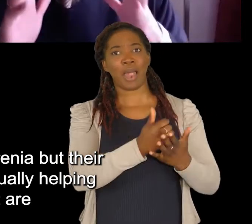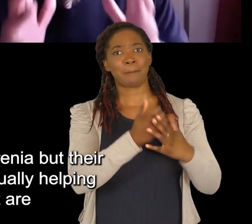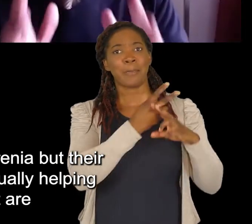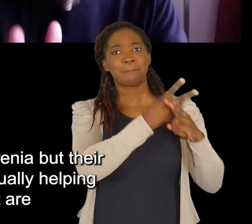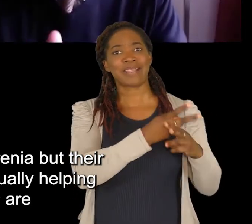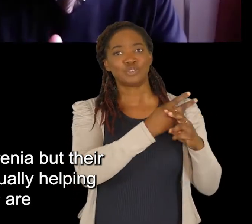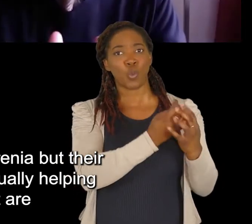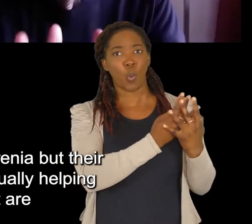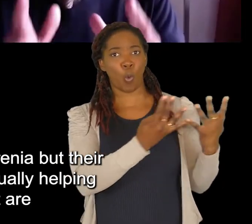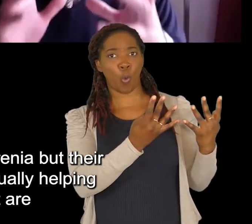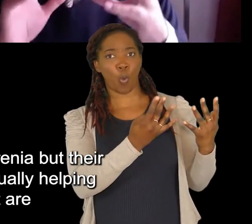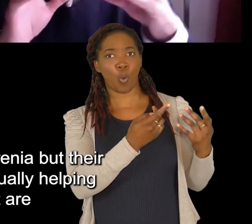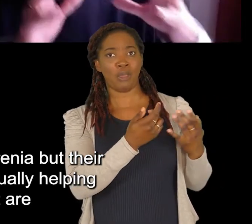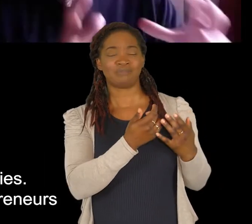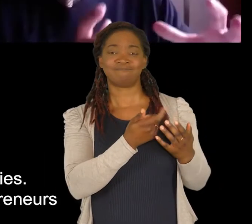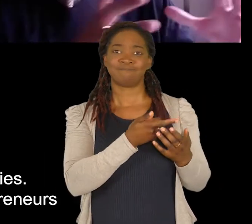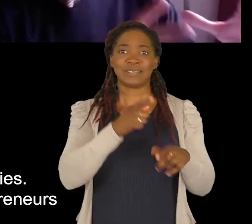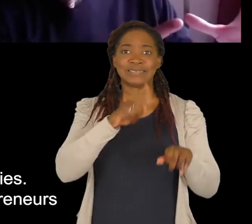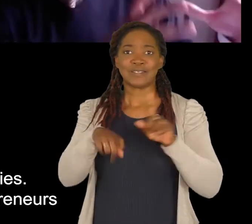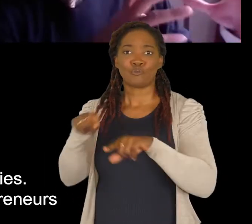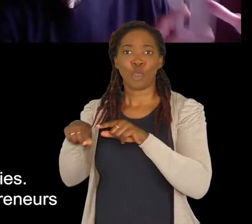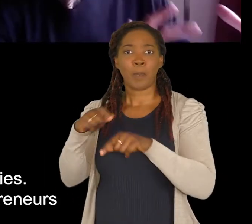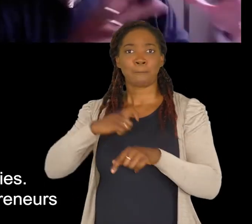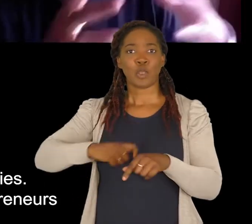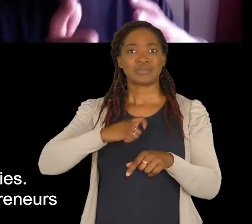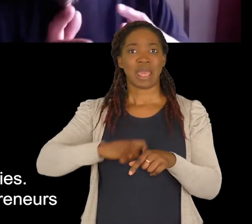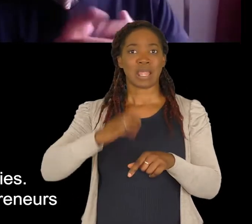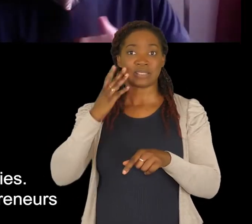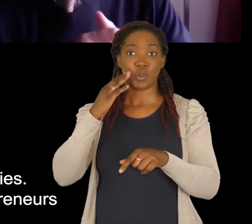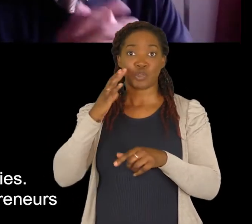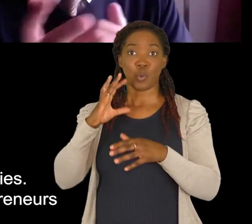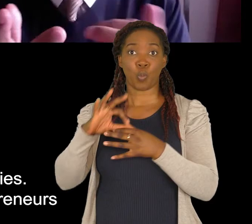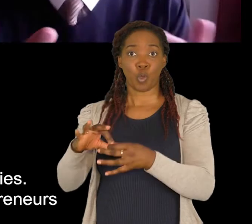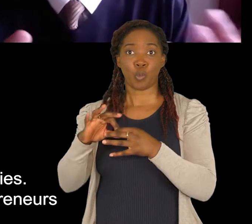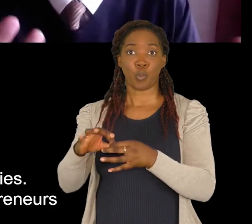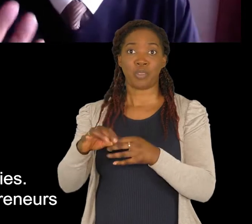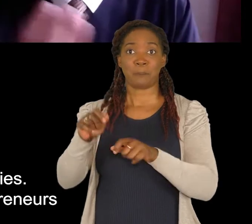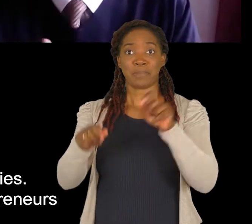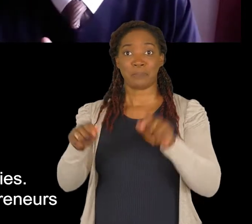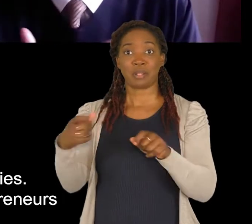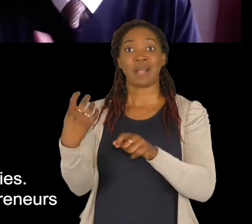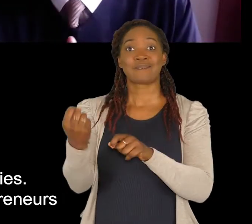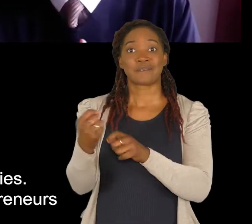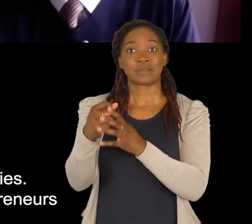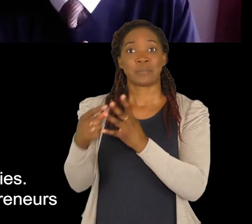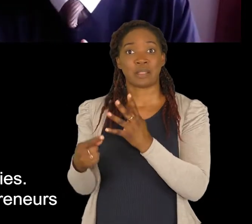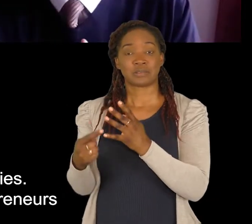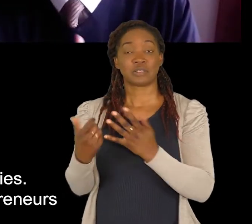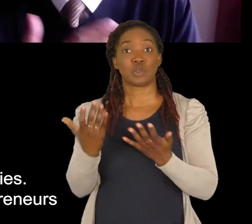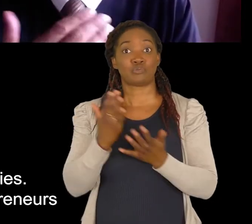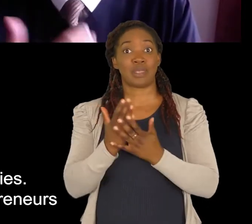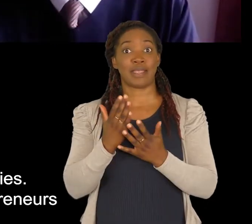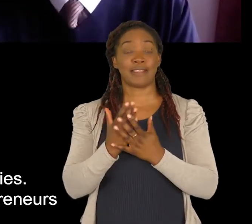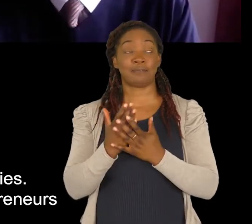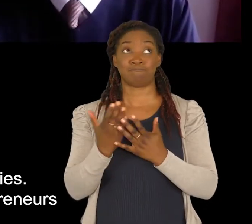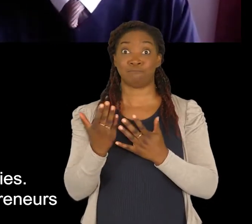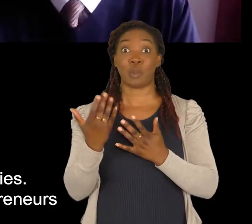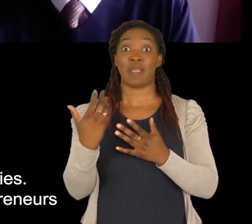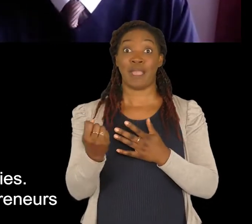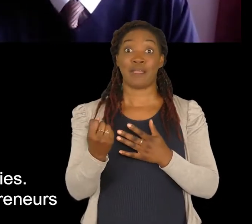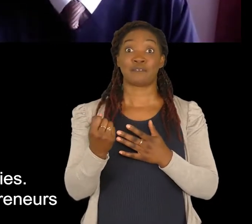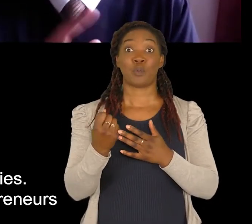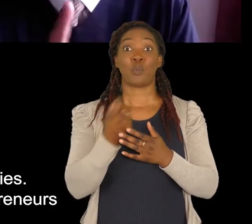understand the personalities that are involved when you're dealing with disabilities. And actually having met over 1,200